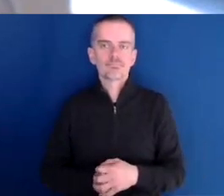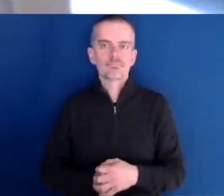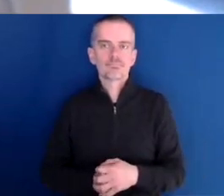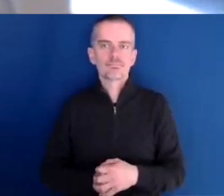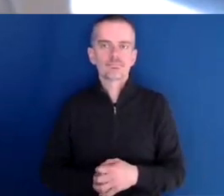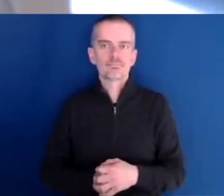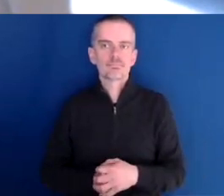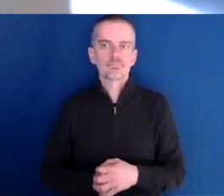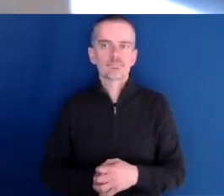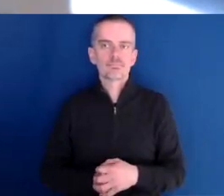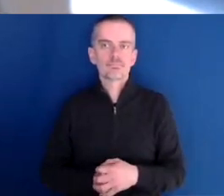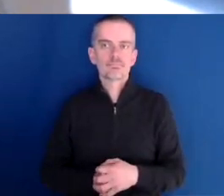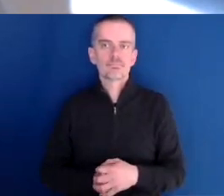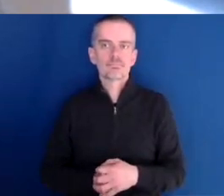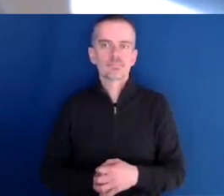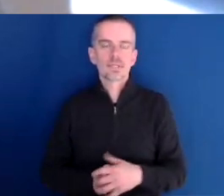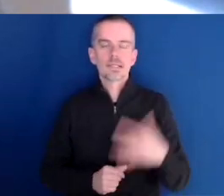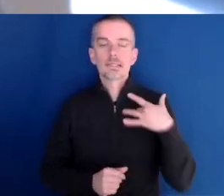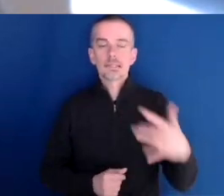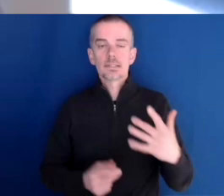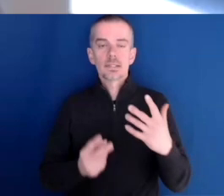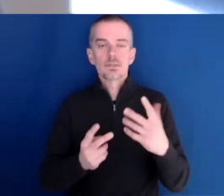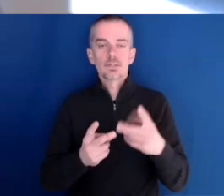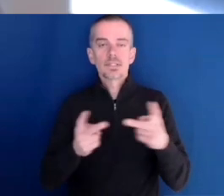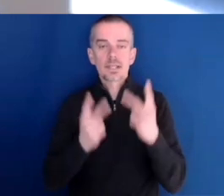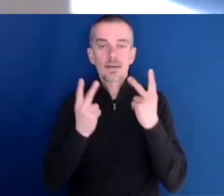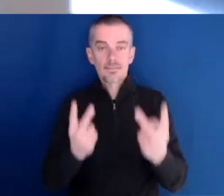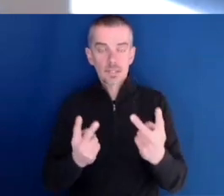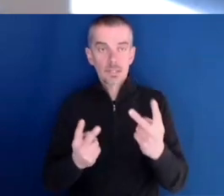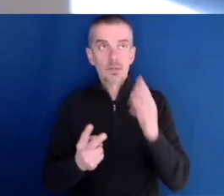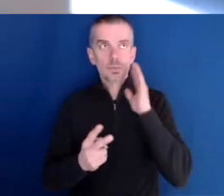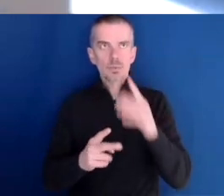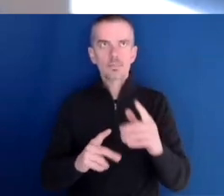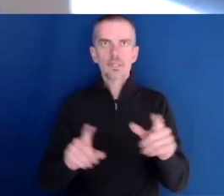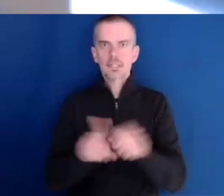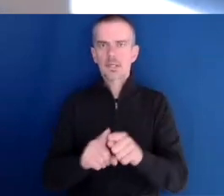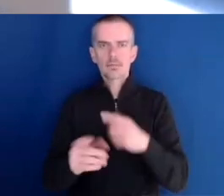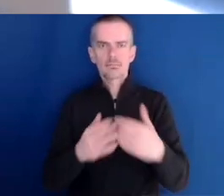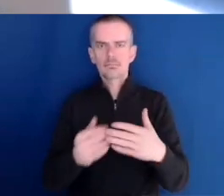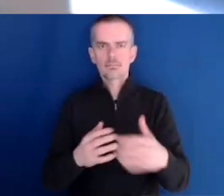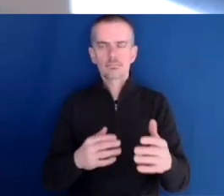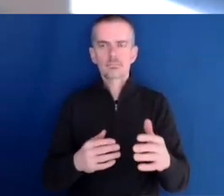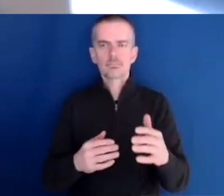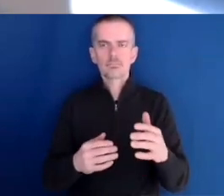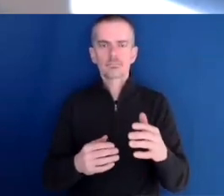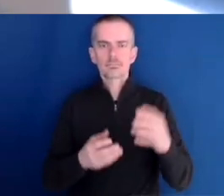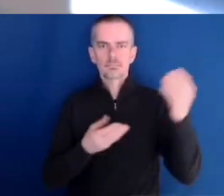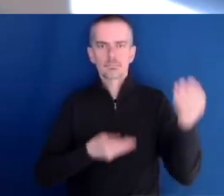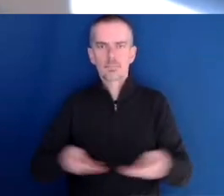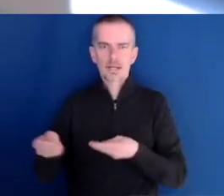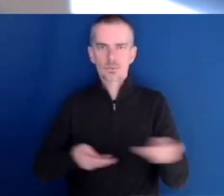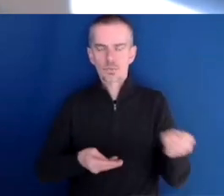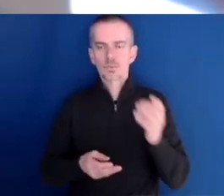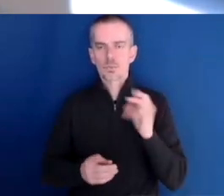So, generally the site visit will be the same whether you're, a pass-through entity